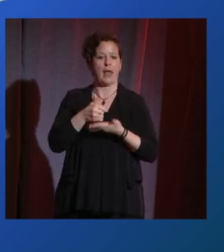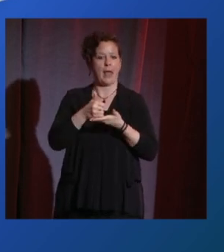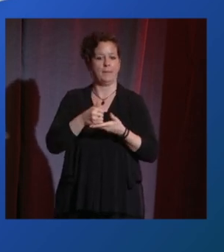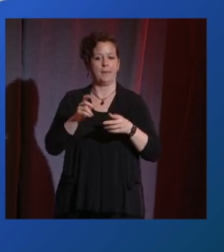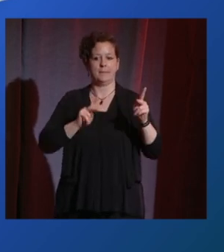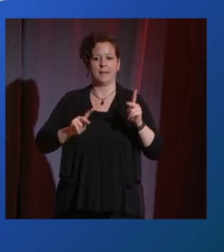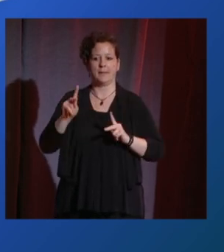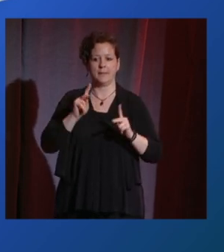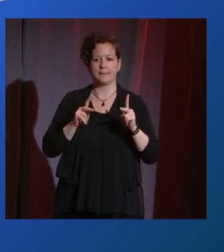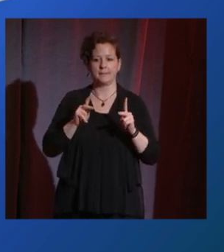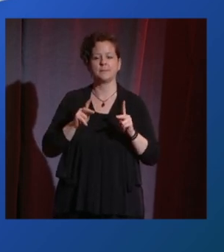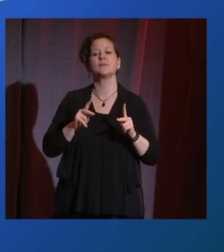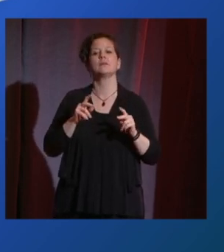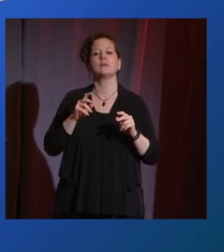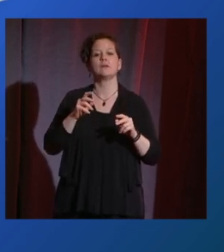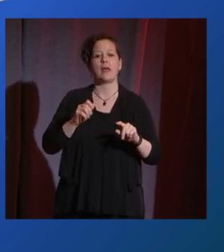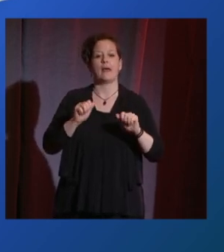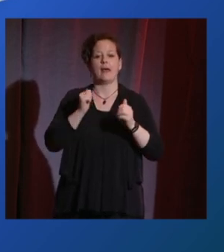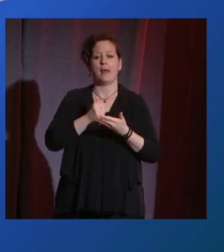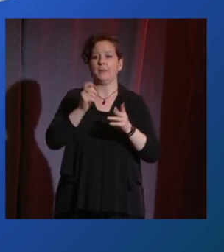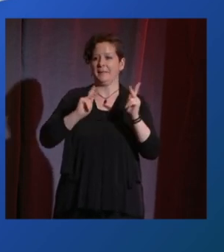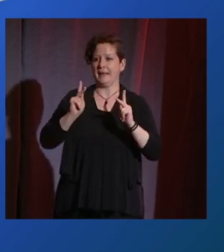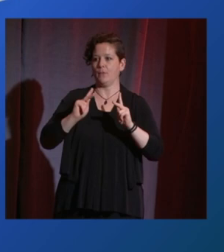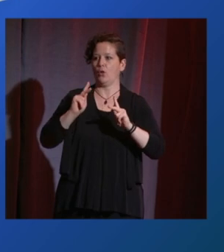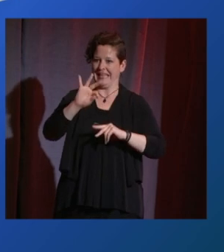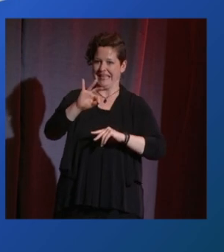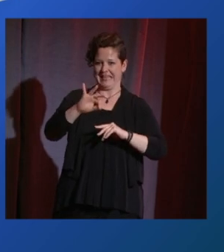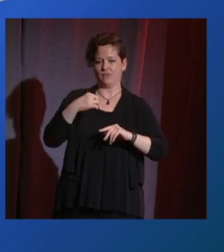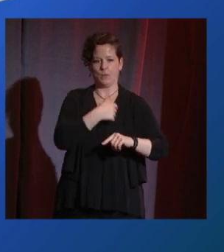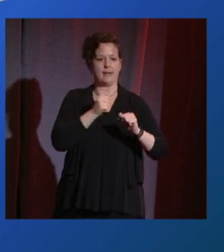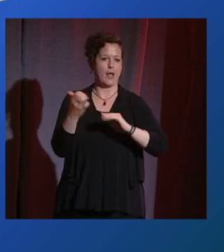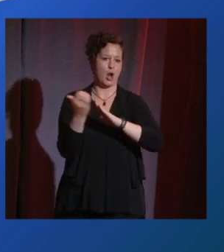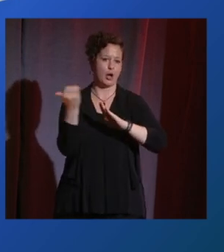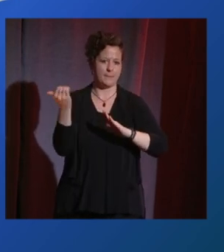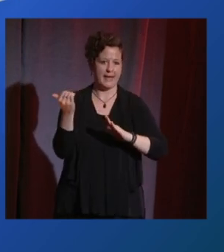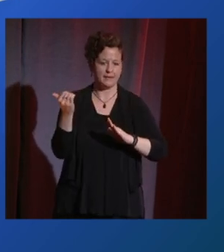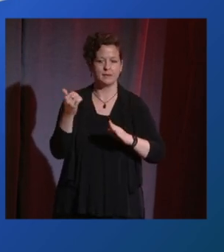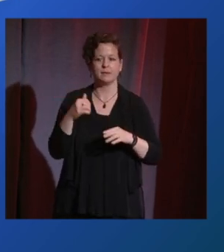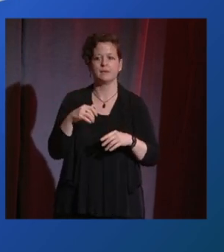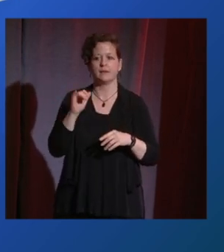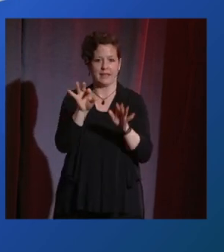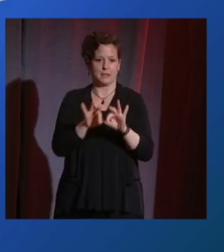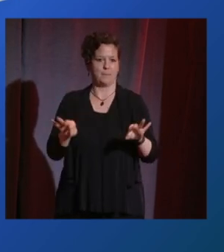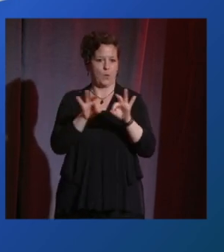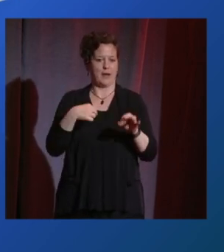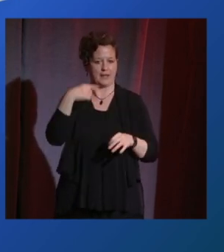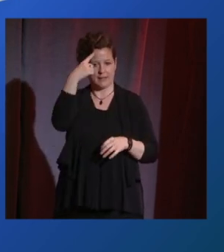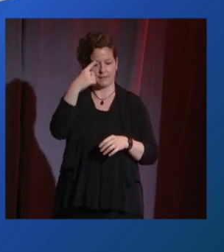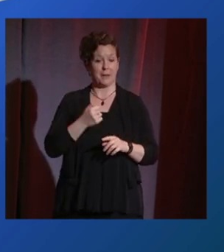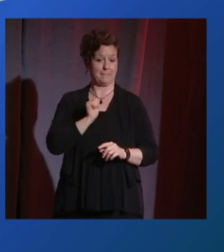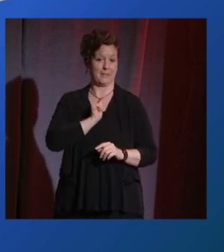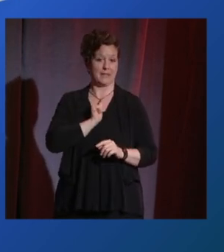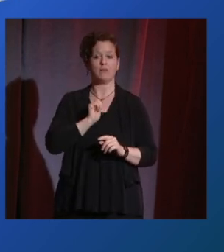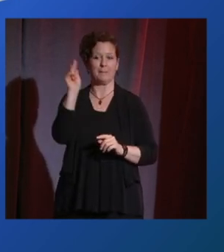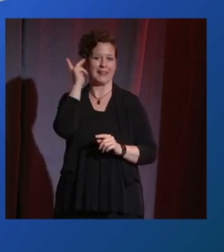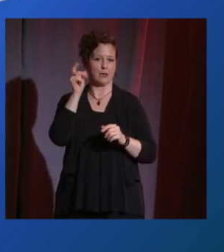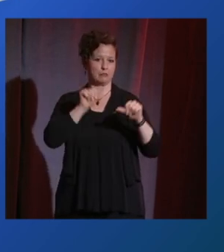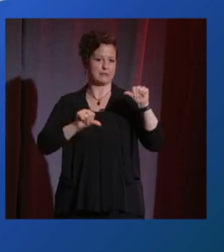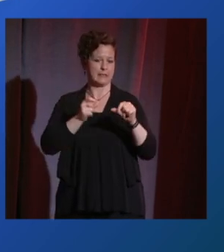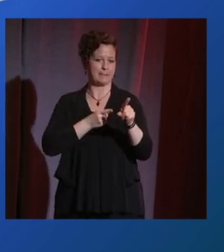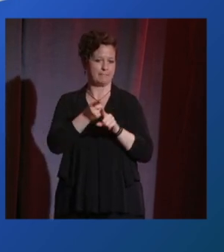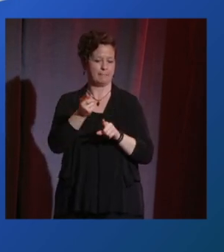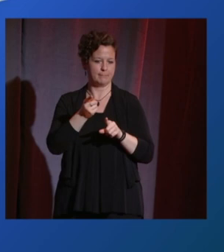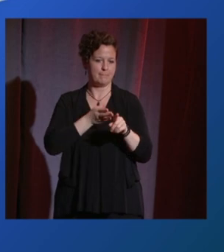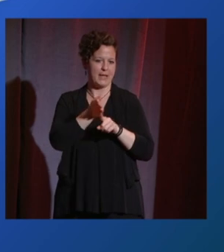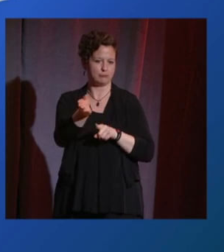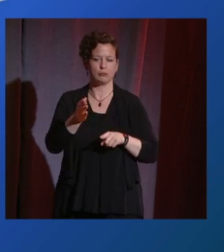decades to do is really integral um as a political science major some people always